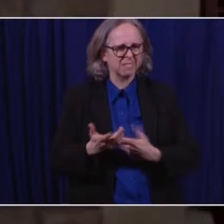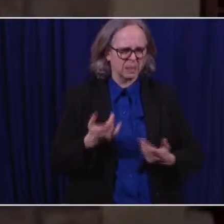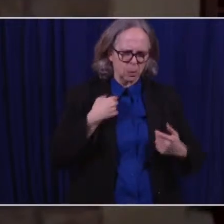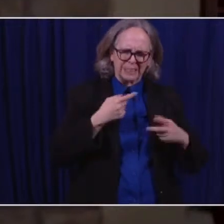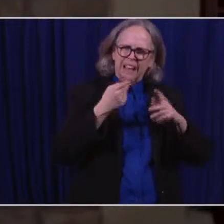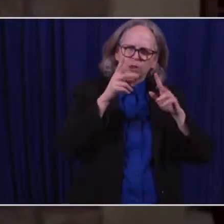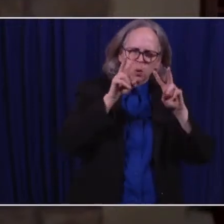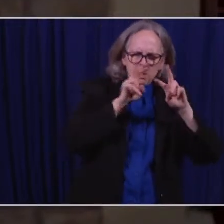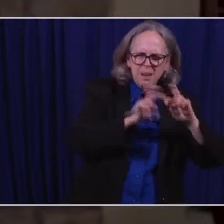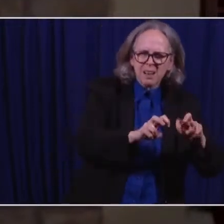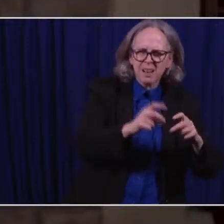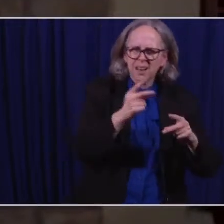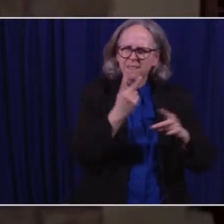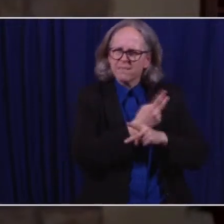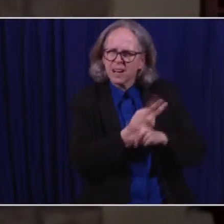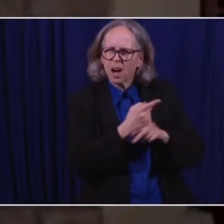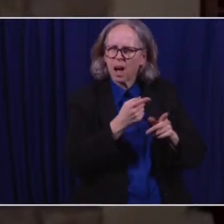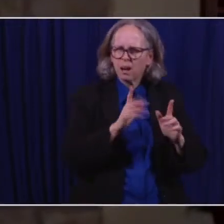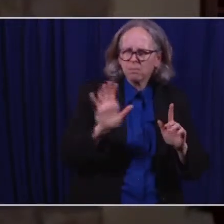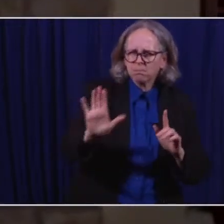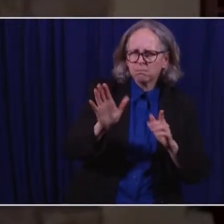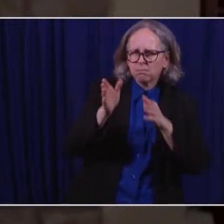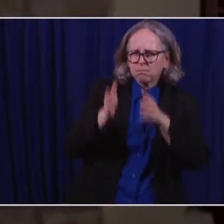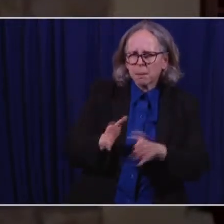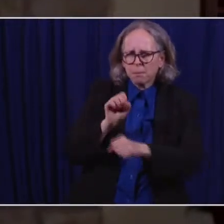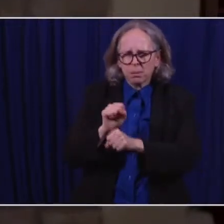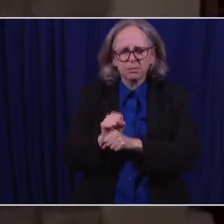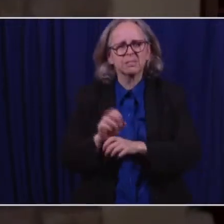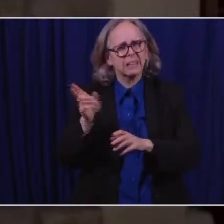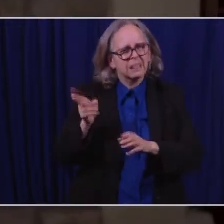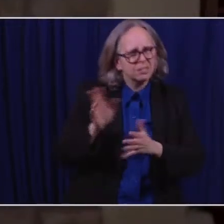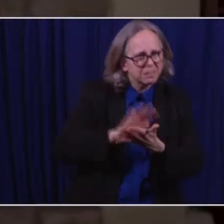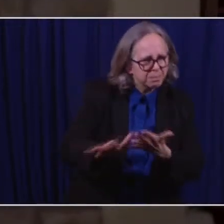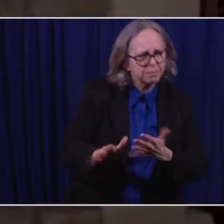hit very hard in regard to